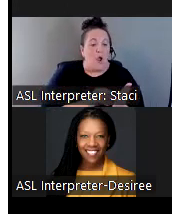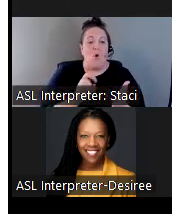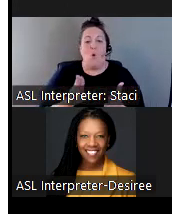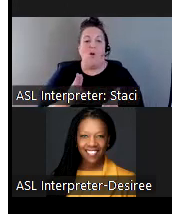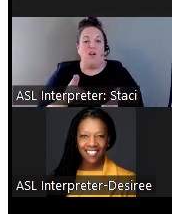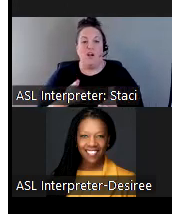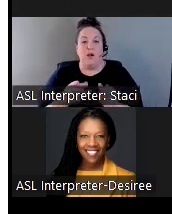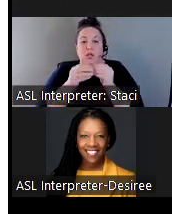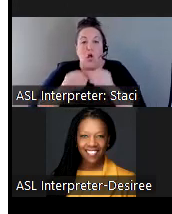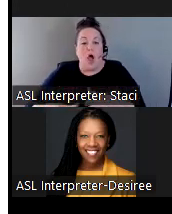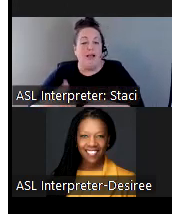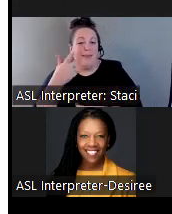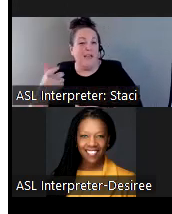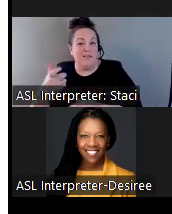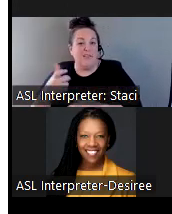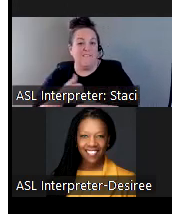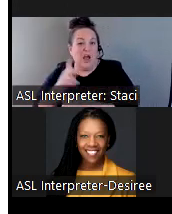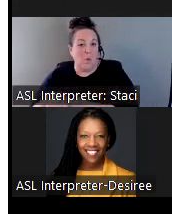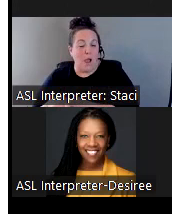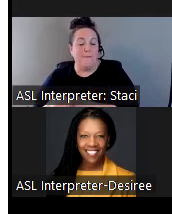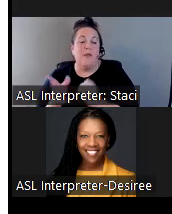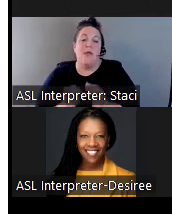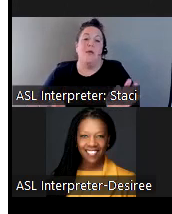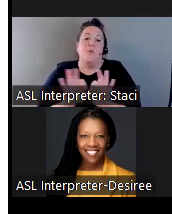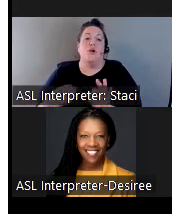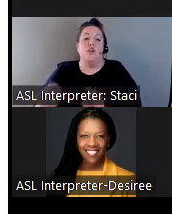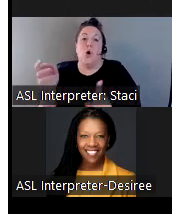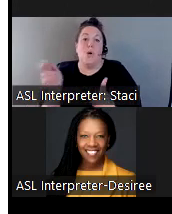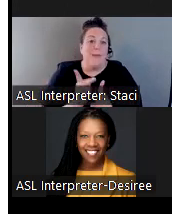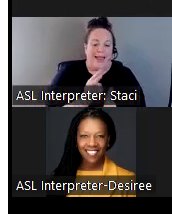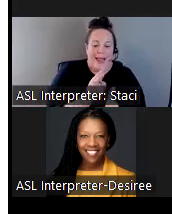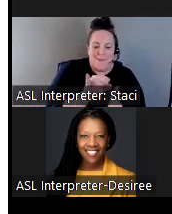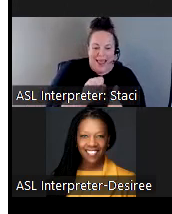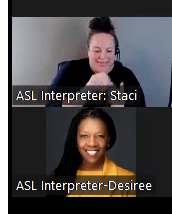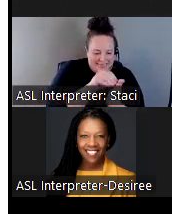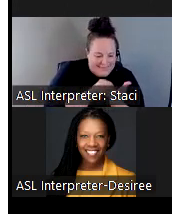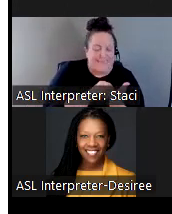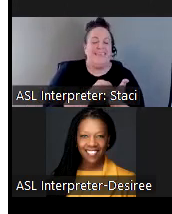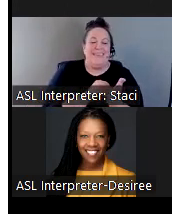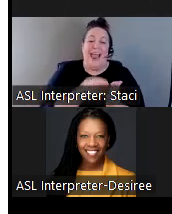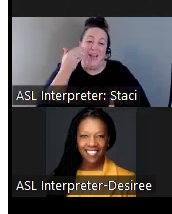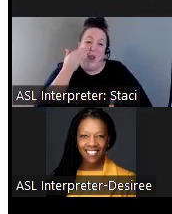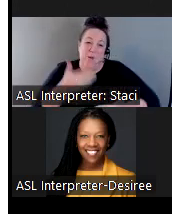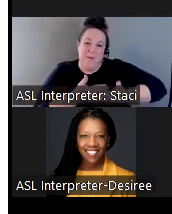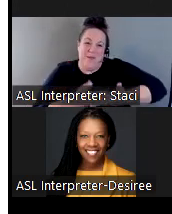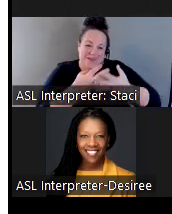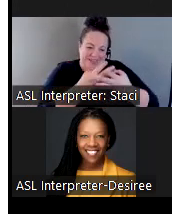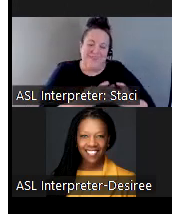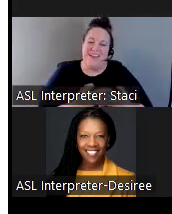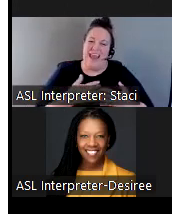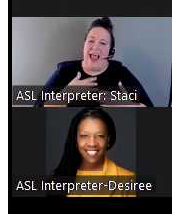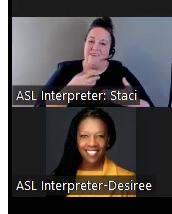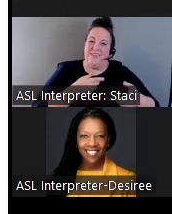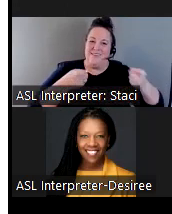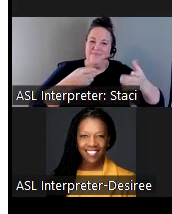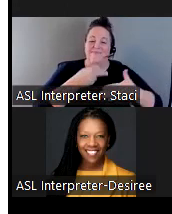really critical that you go back in, update information, because typically a baby who's screened, and I know this, I ran these programs, we would put